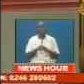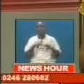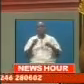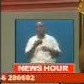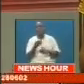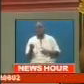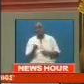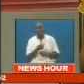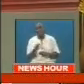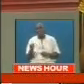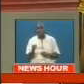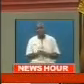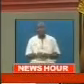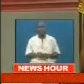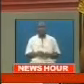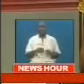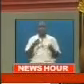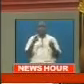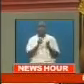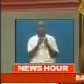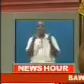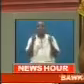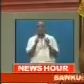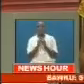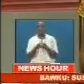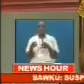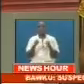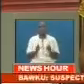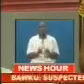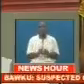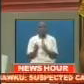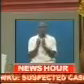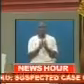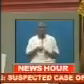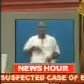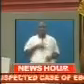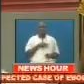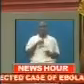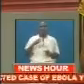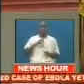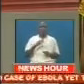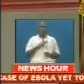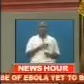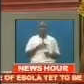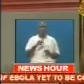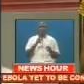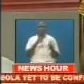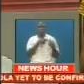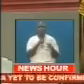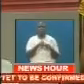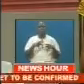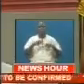and safeguard of nuclear materials. This came up when the Commission met with the Parliamentary Select Committee on